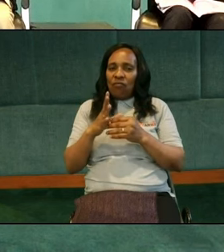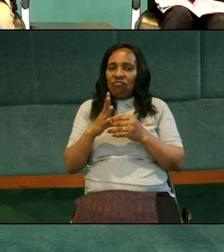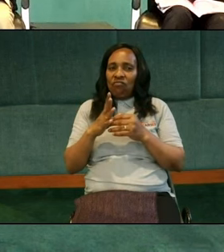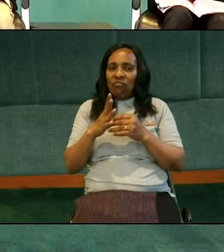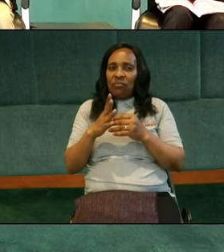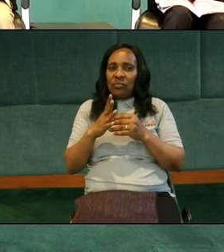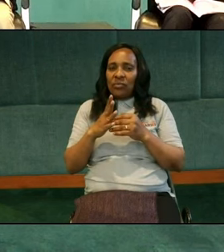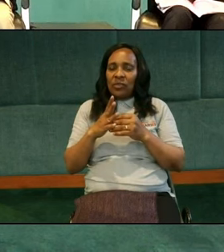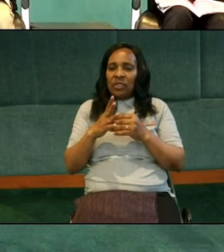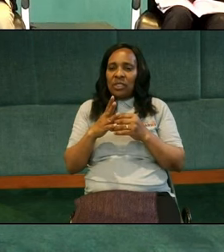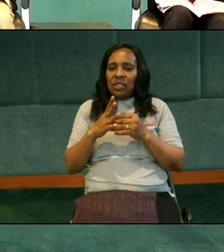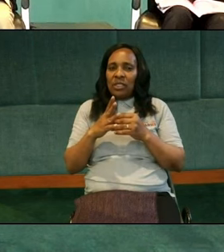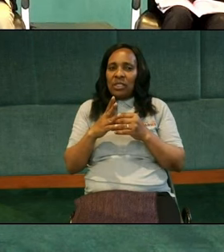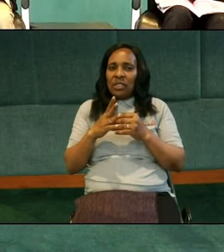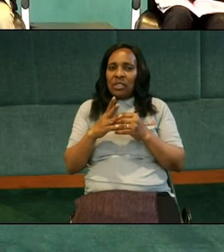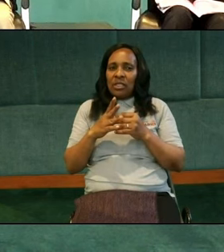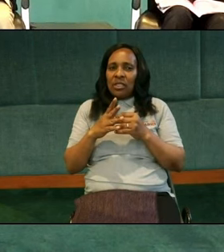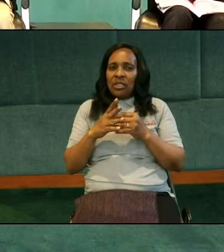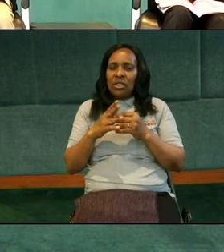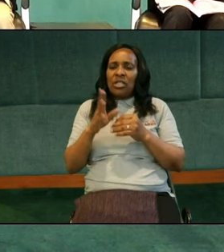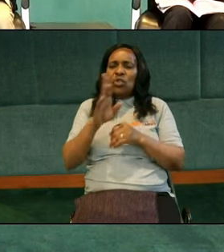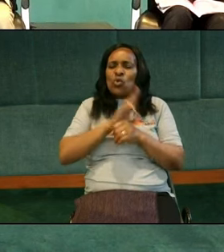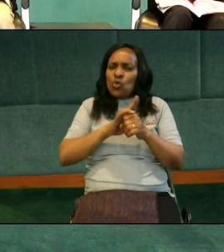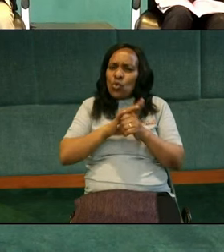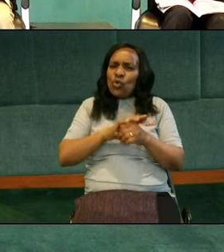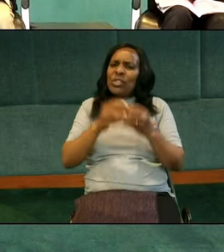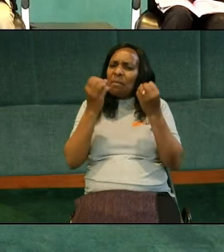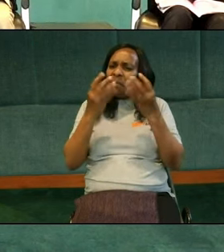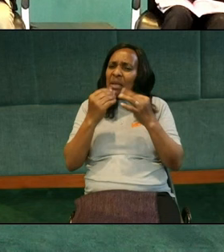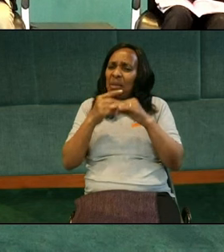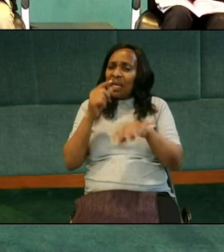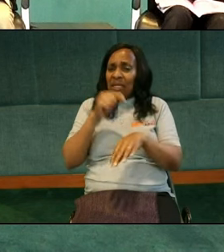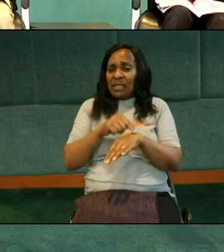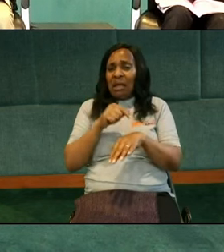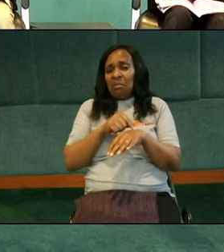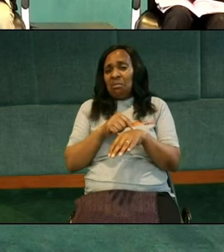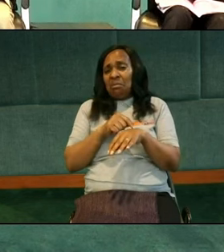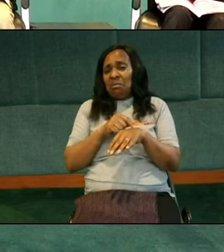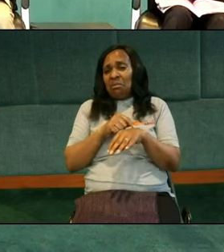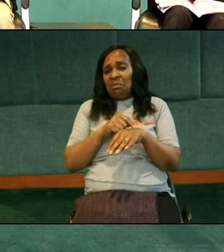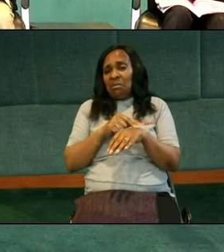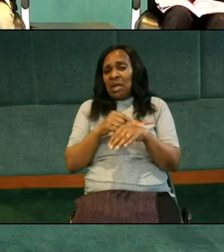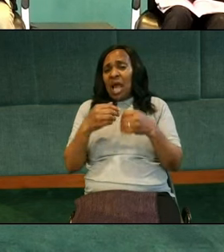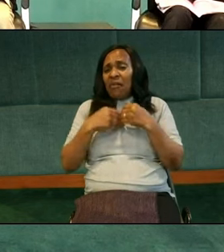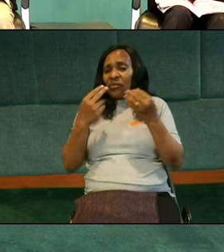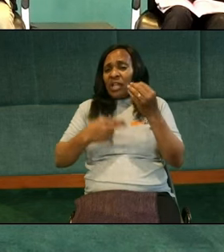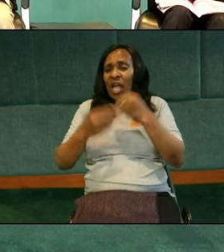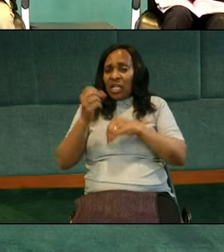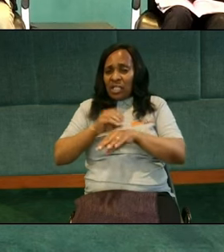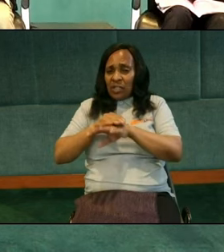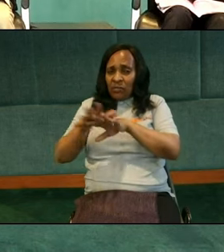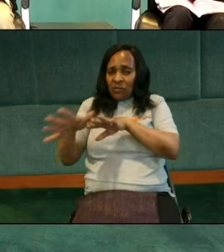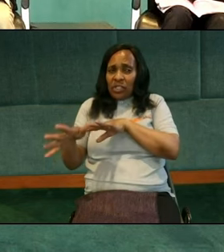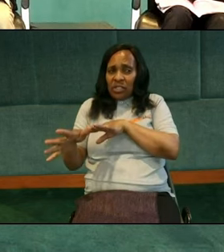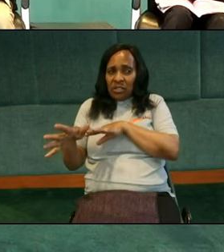partner, you'll spend most of your time with them, so they have the highest influence on